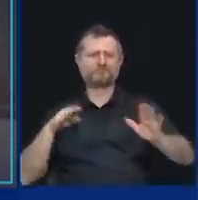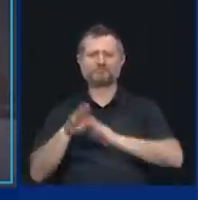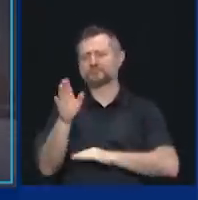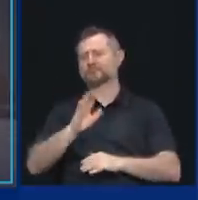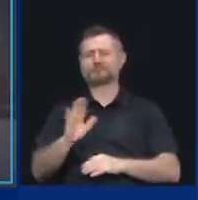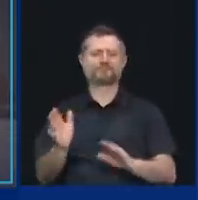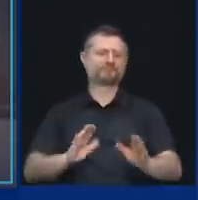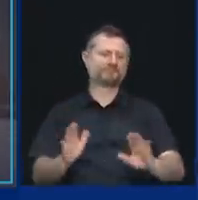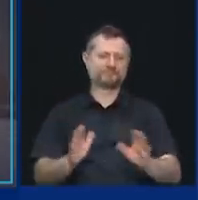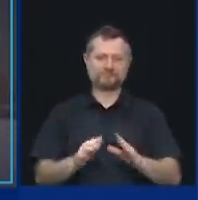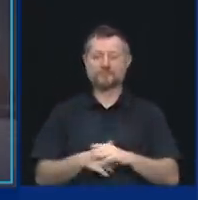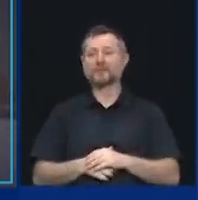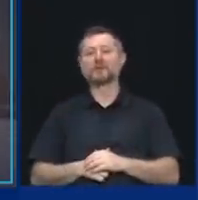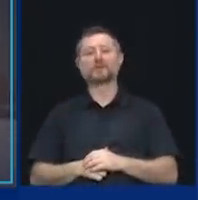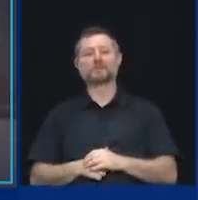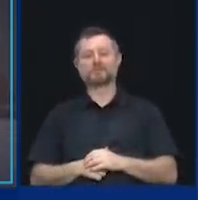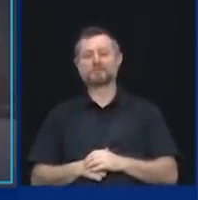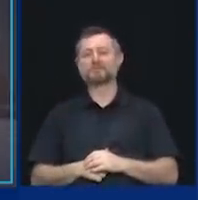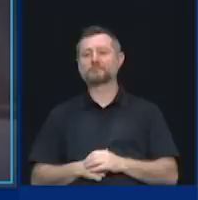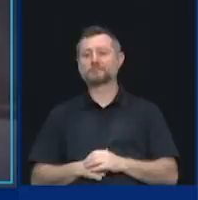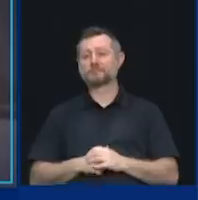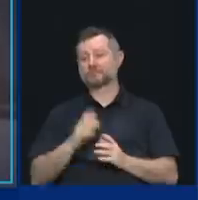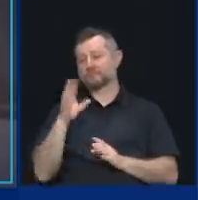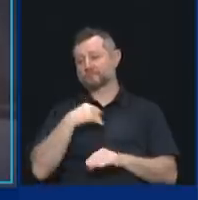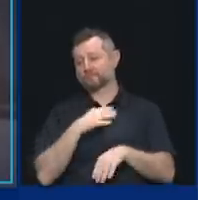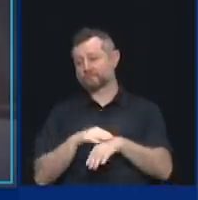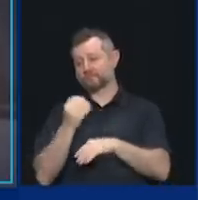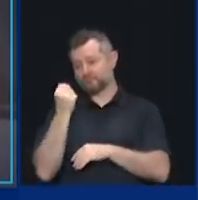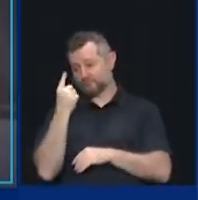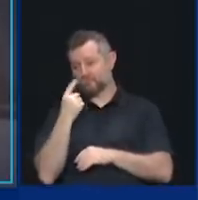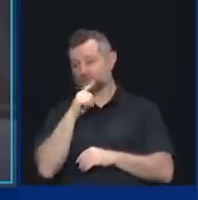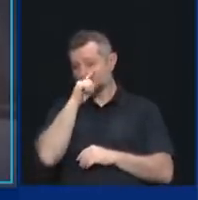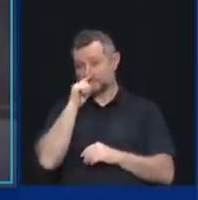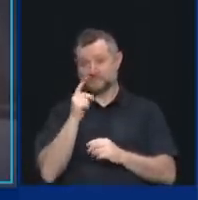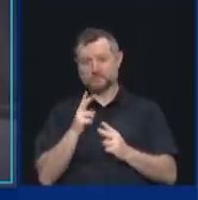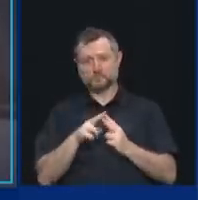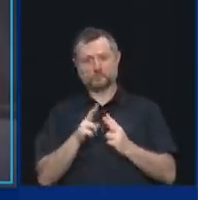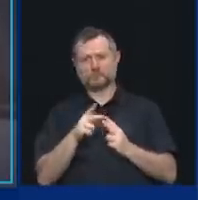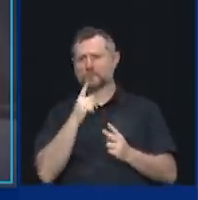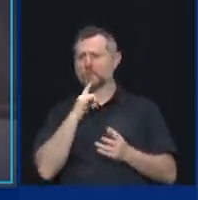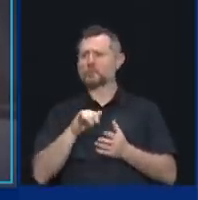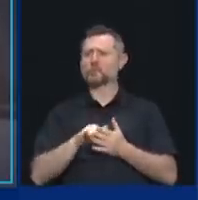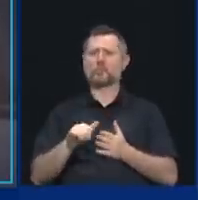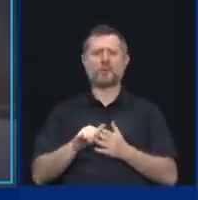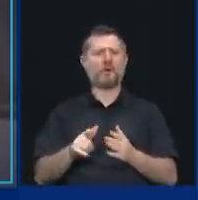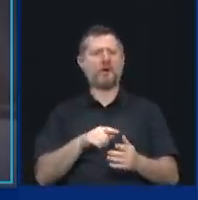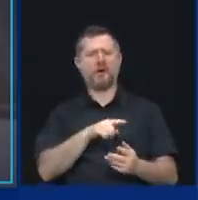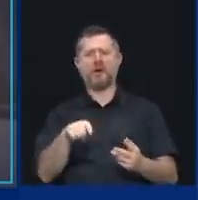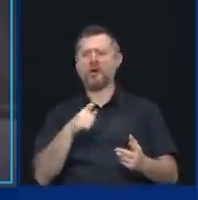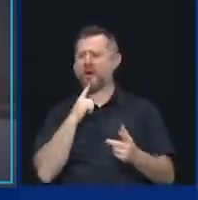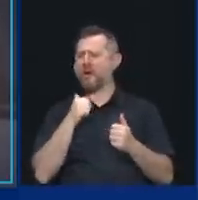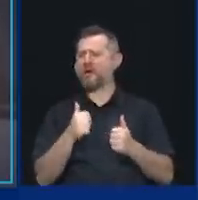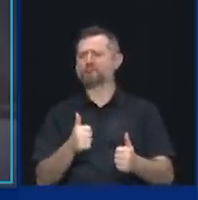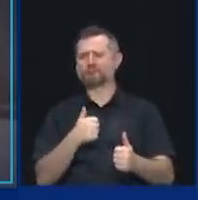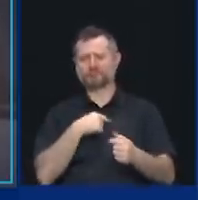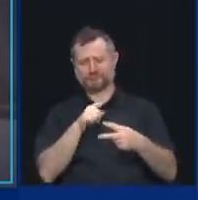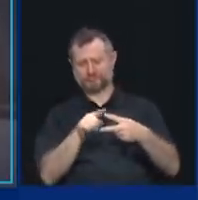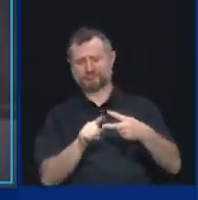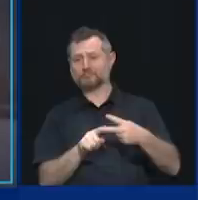want it. But on both fronts, we are doing great. Well, you're the governor, of course you're going to say